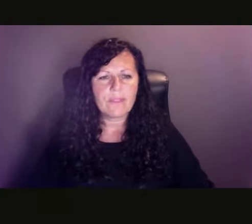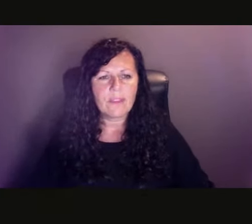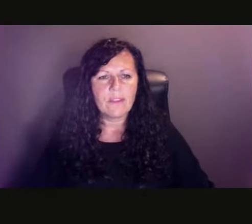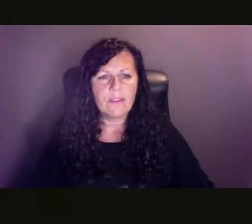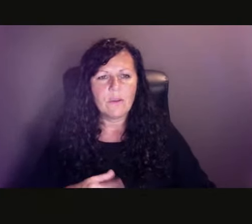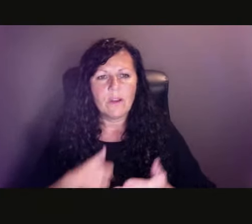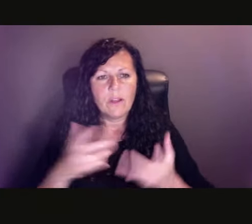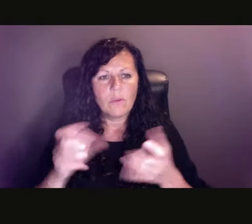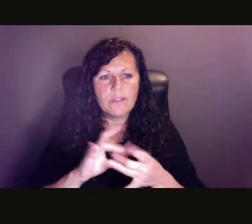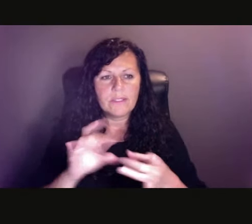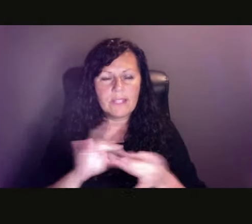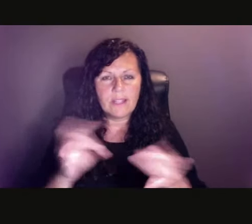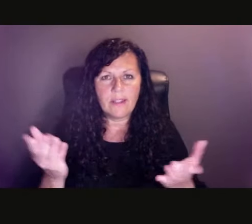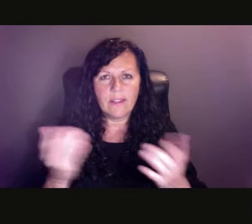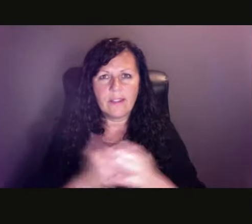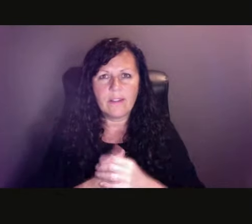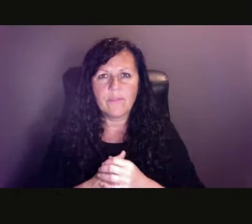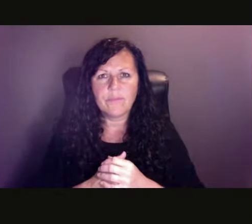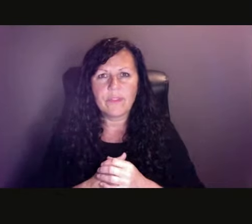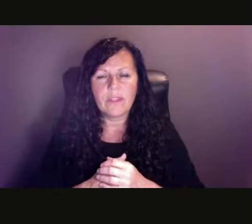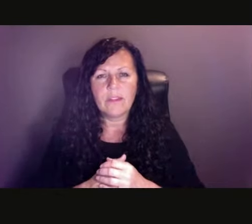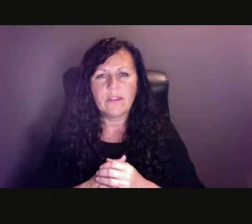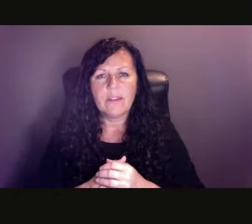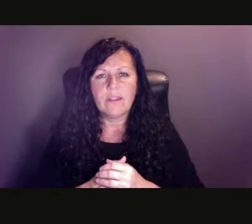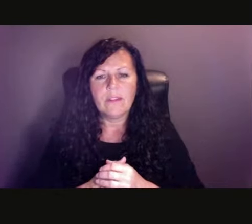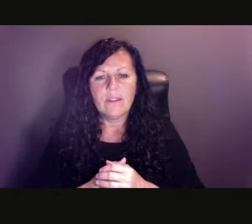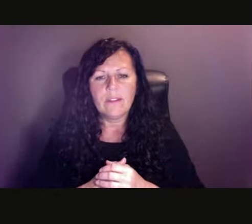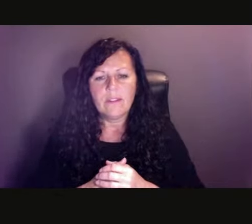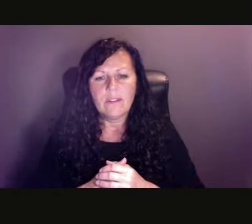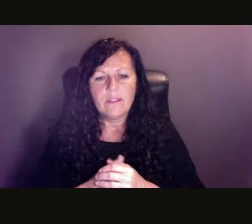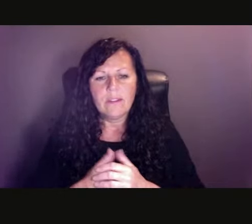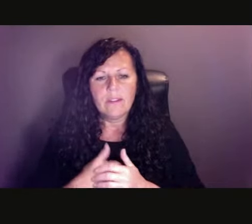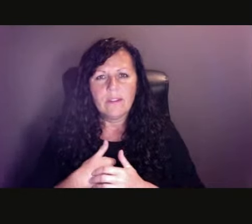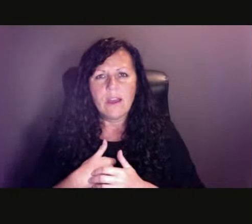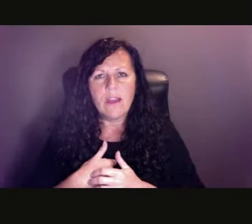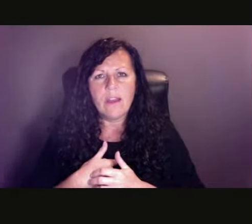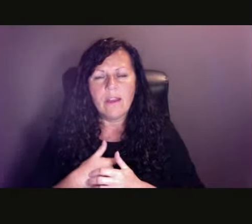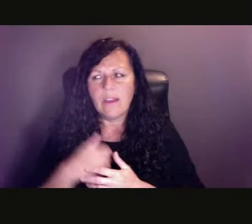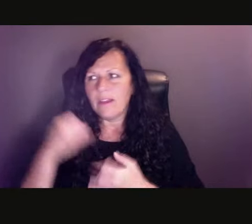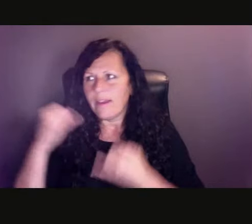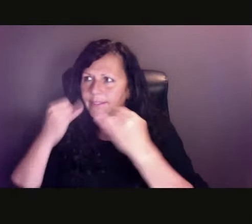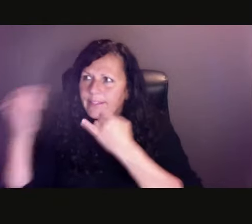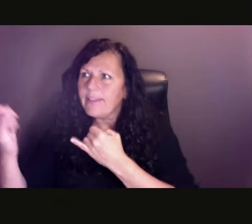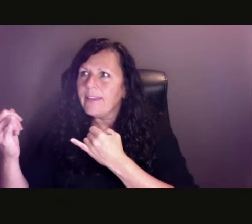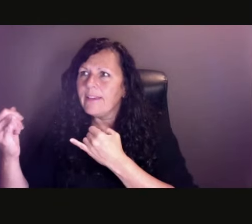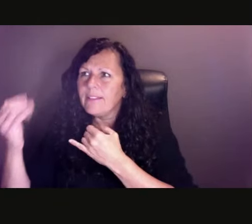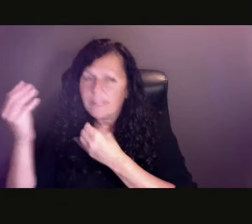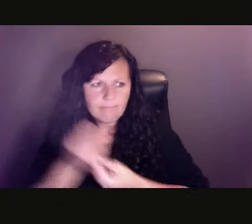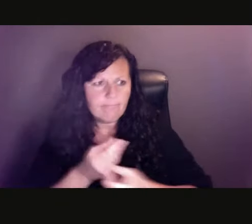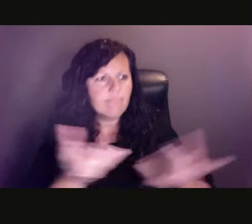is that, you know, I bring ideas here just as ideas.